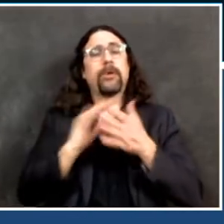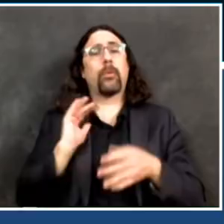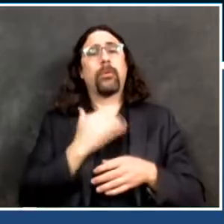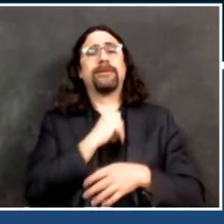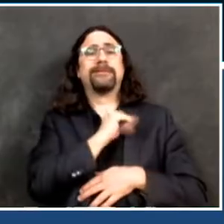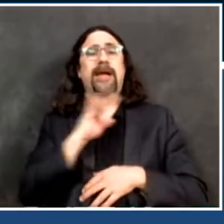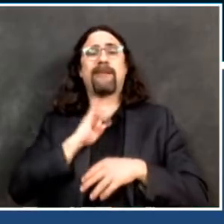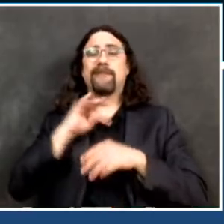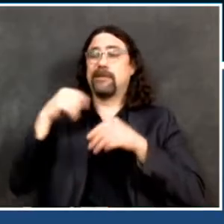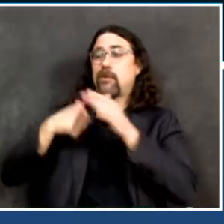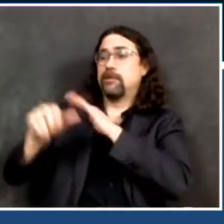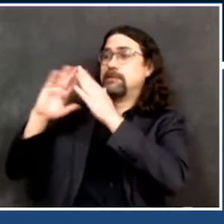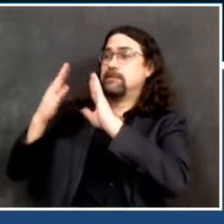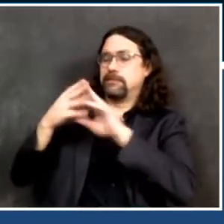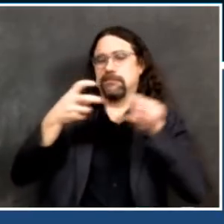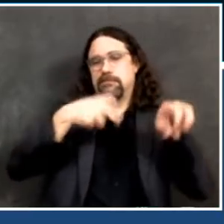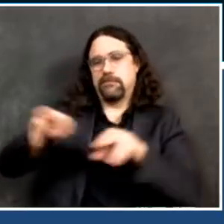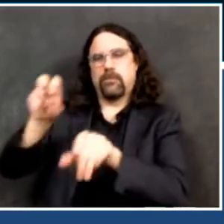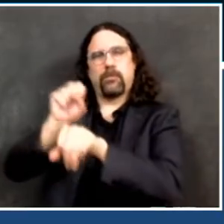through city service.